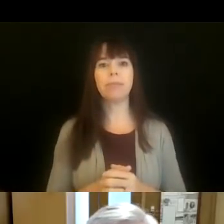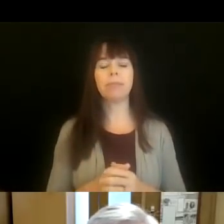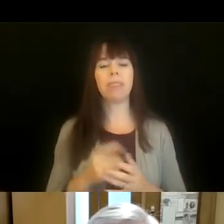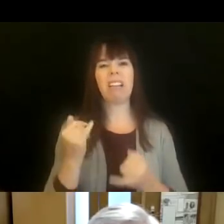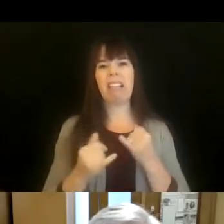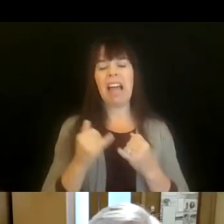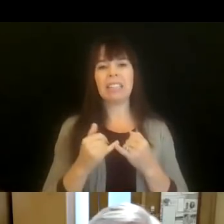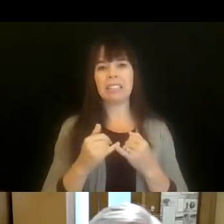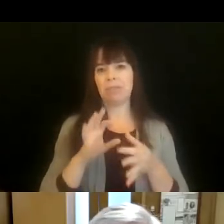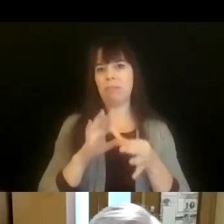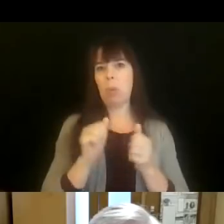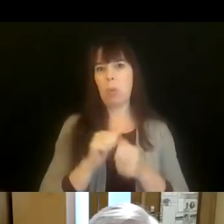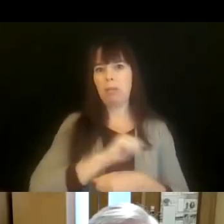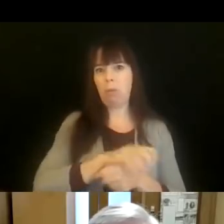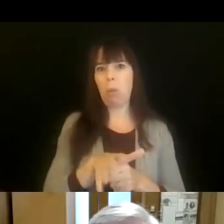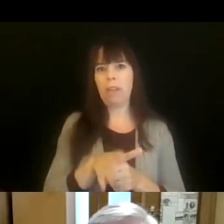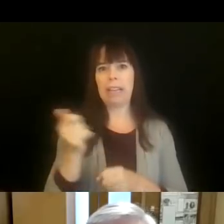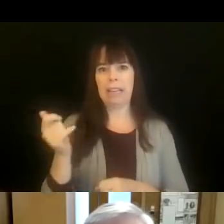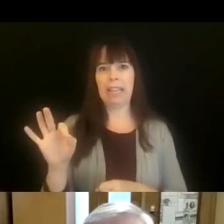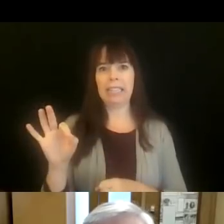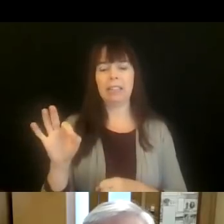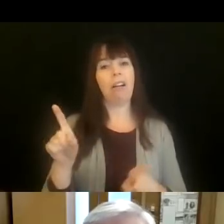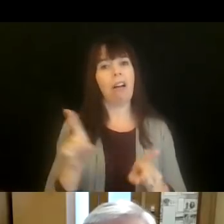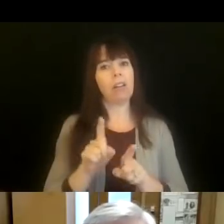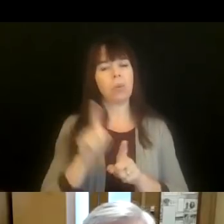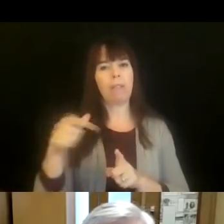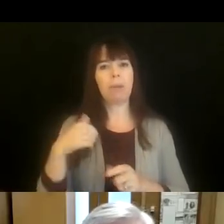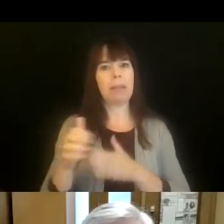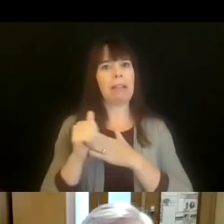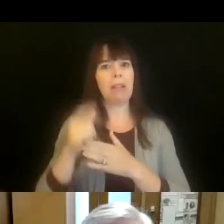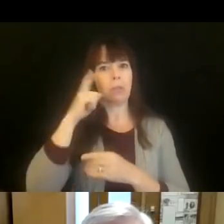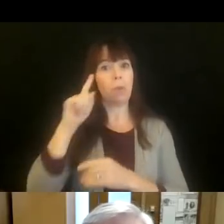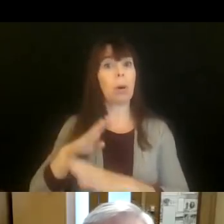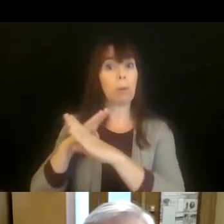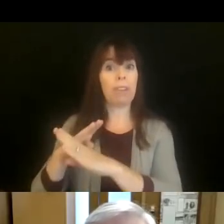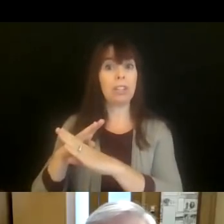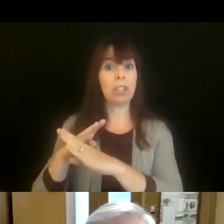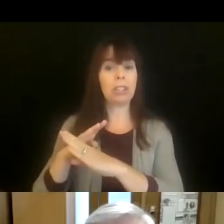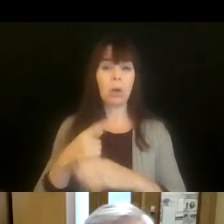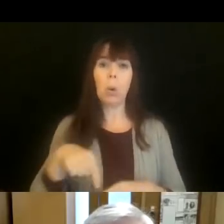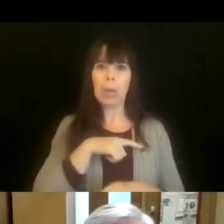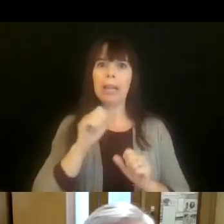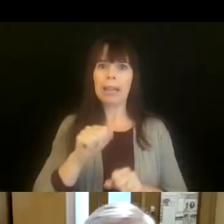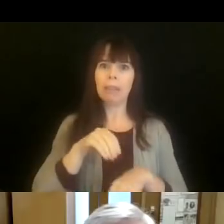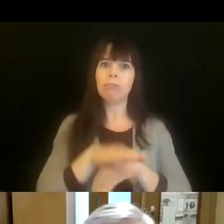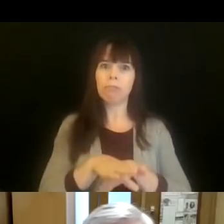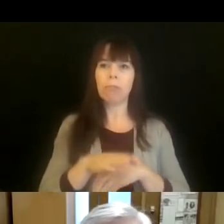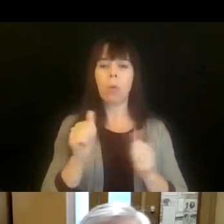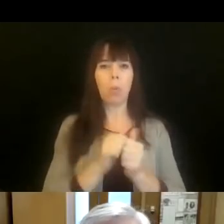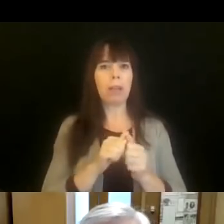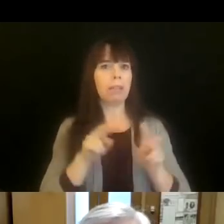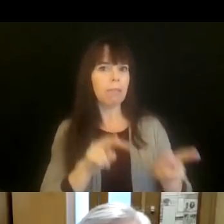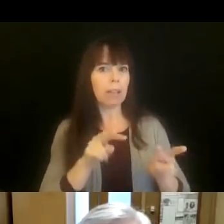Finally, in regard to COVID-19, we also need to be leaders in prevention. We can play our part with vigilance